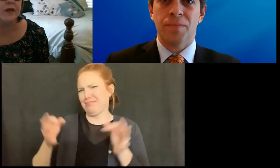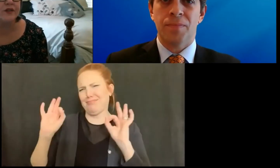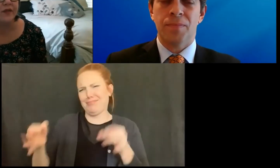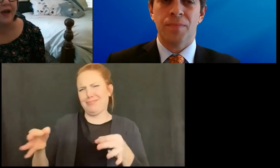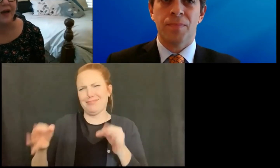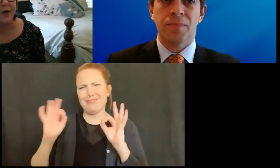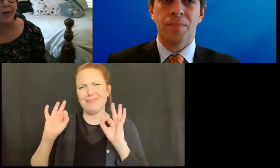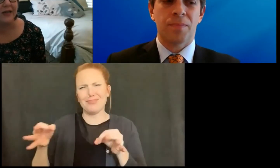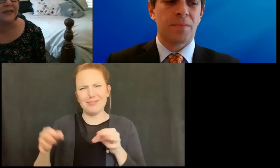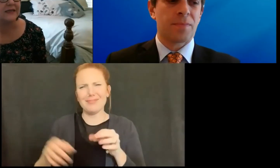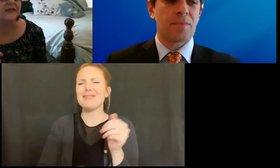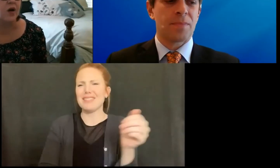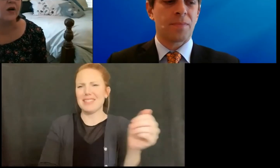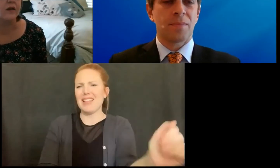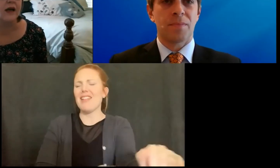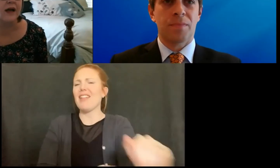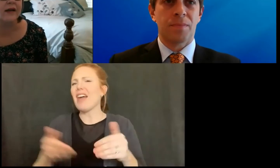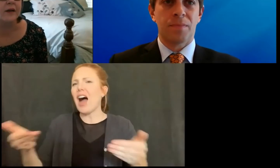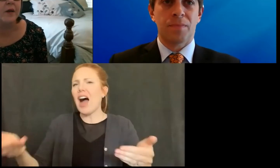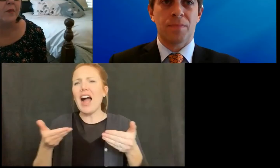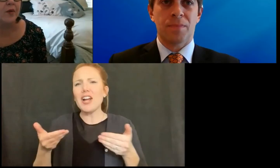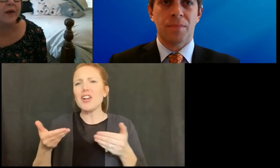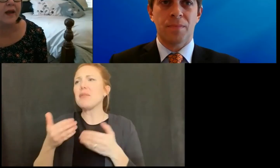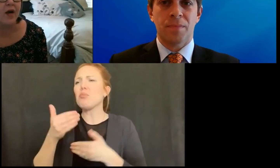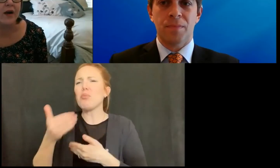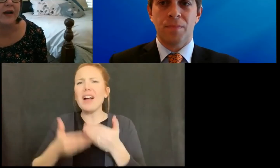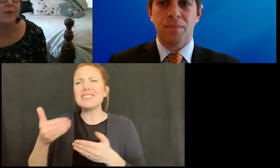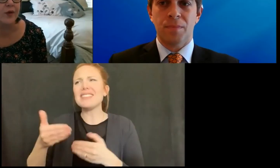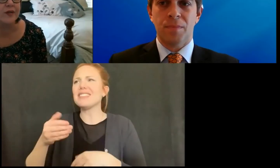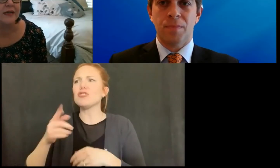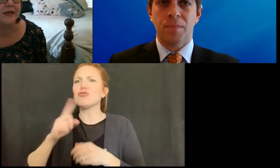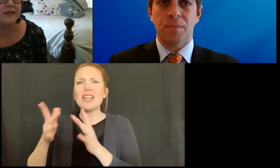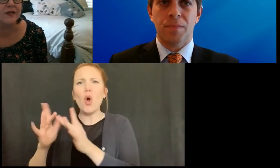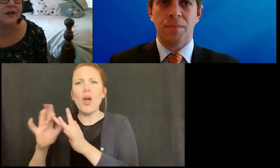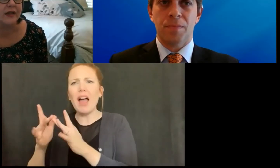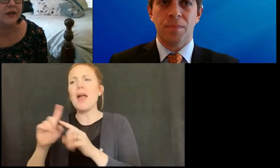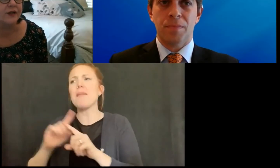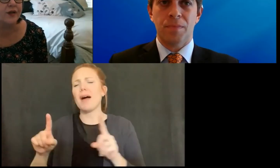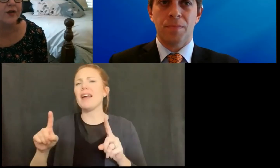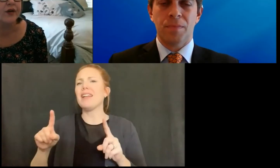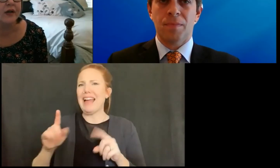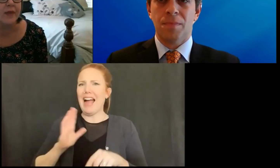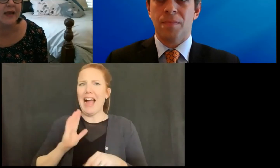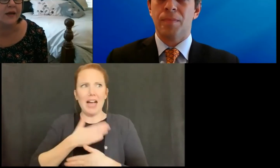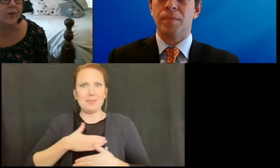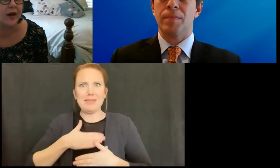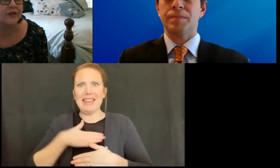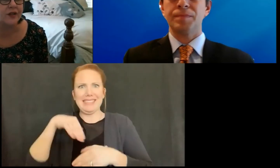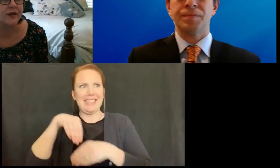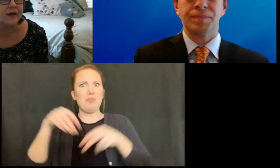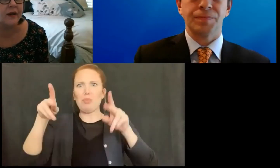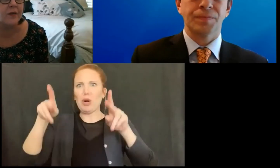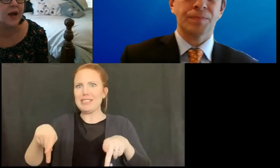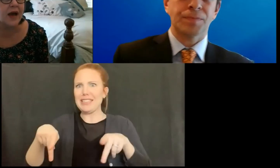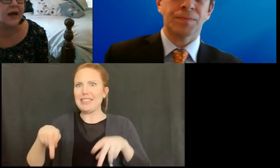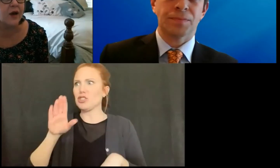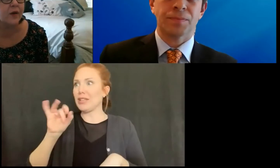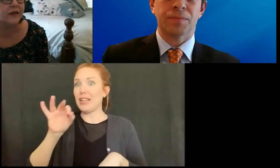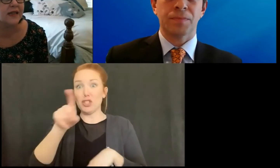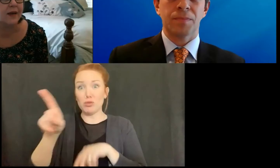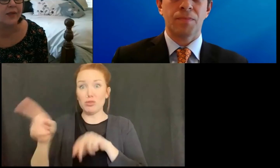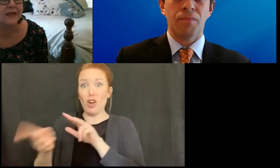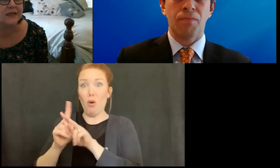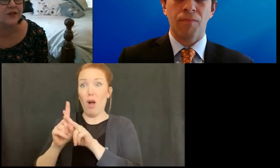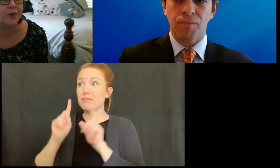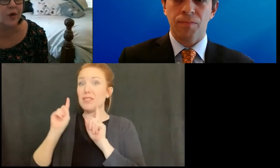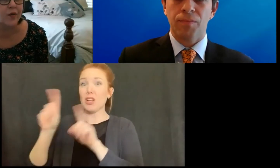So much of the hiring process has gone online, but we are an in-person industry. So you're going to make an impression by going